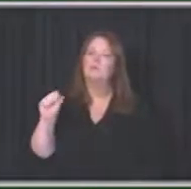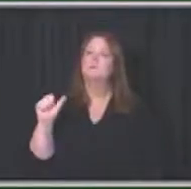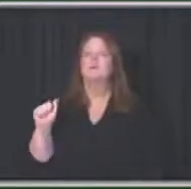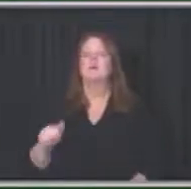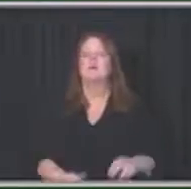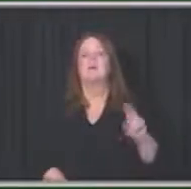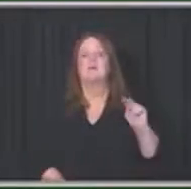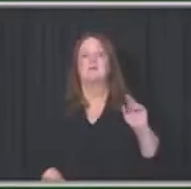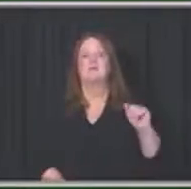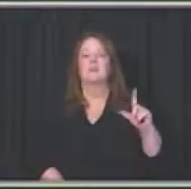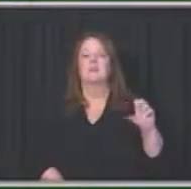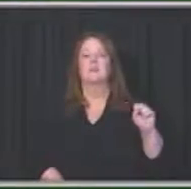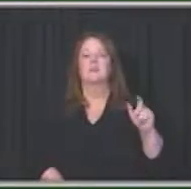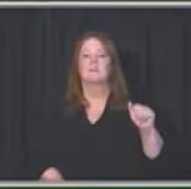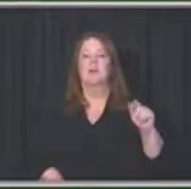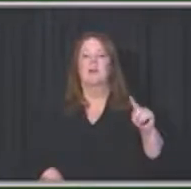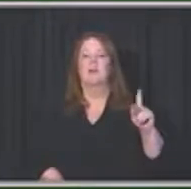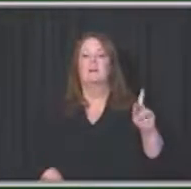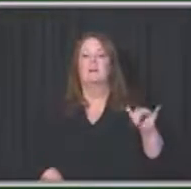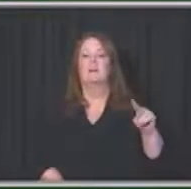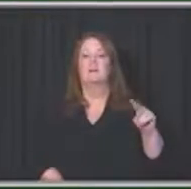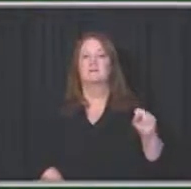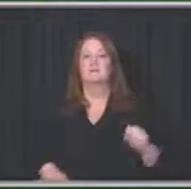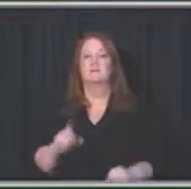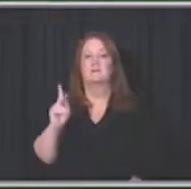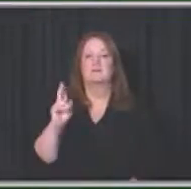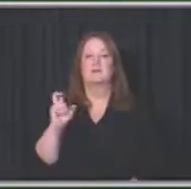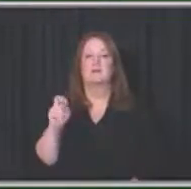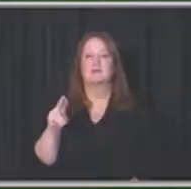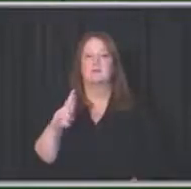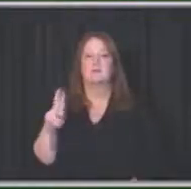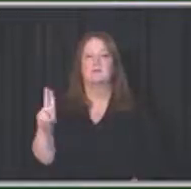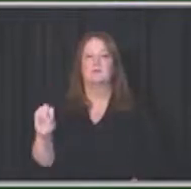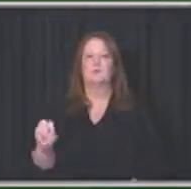Nicholas Adkins. Kevin Will.